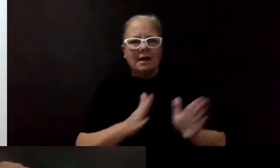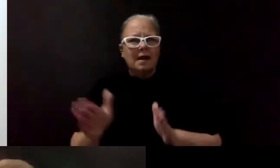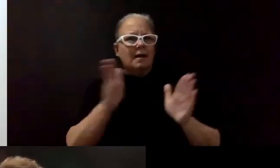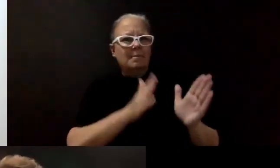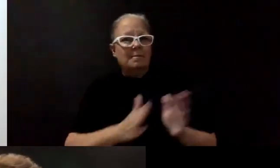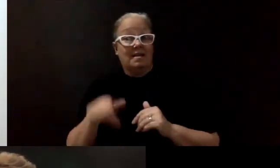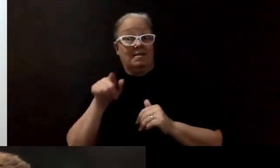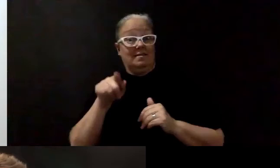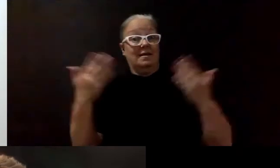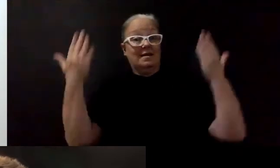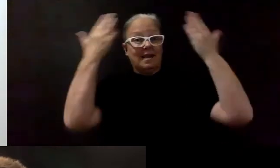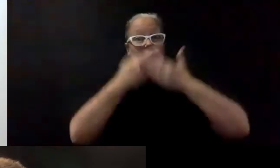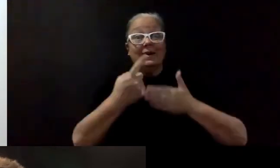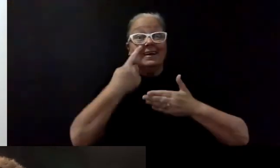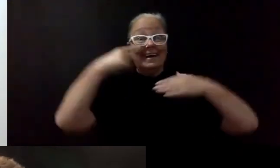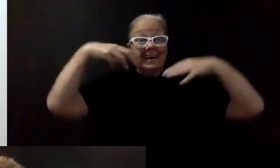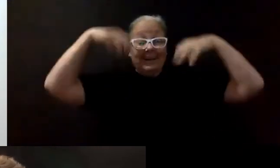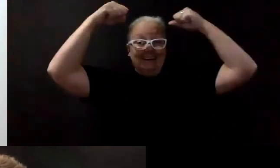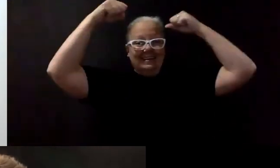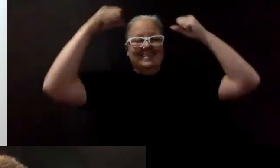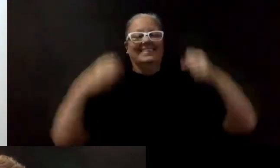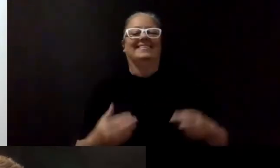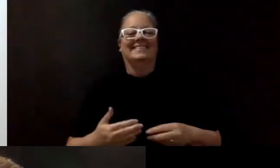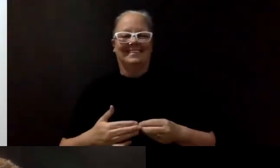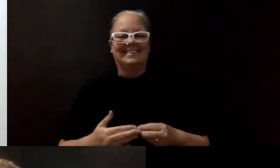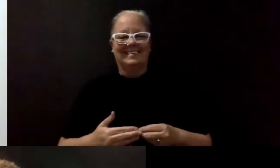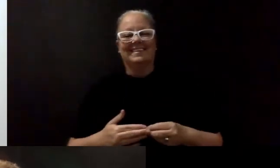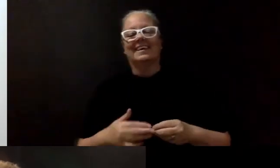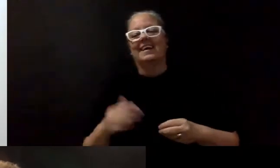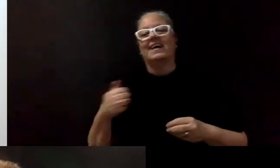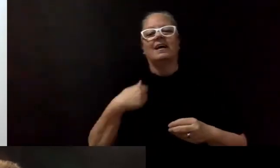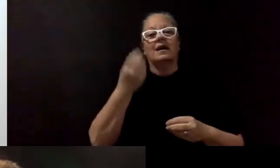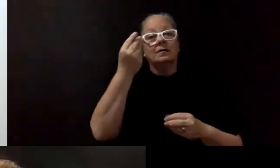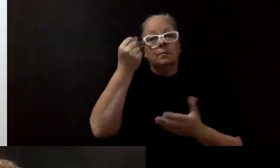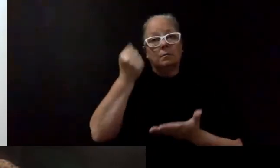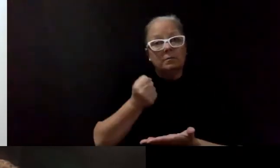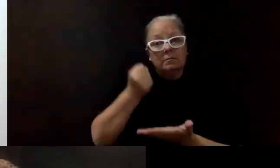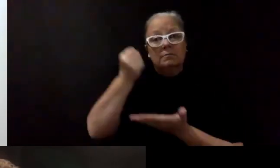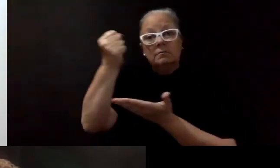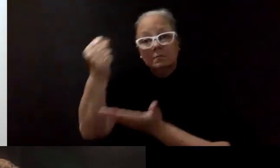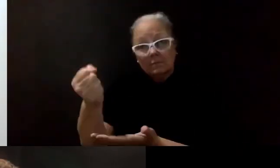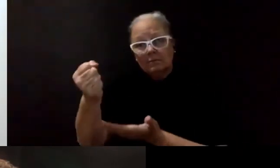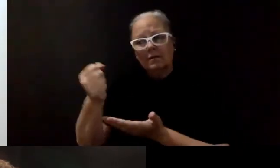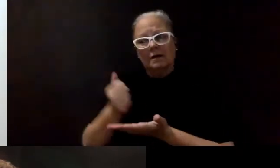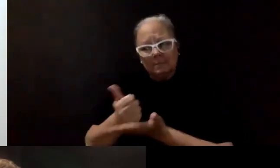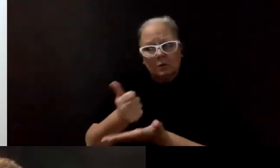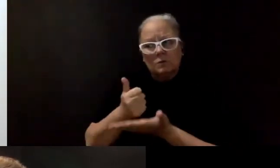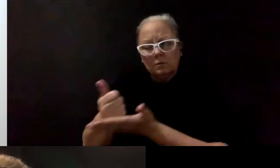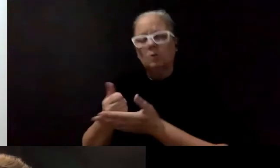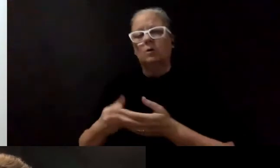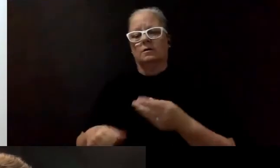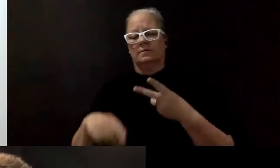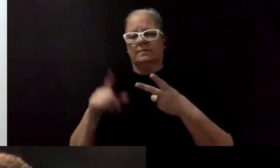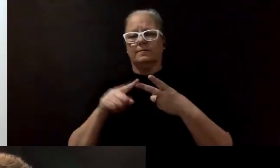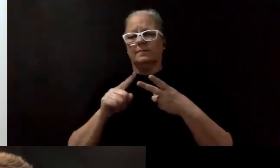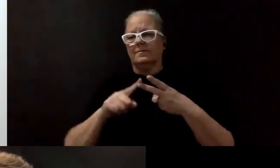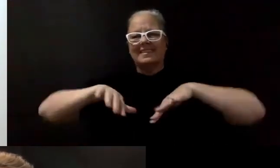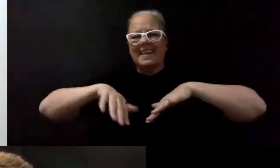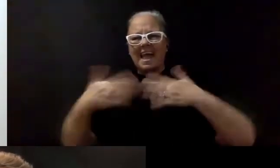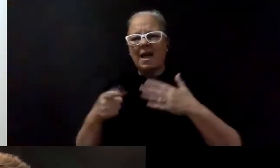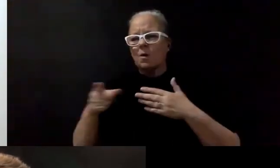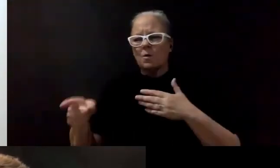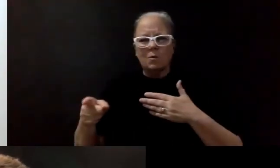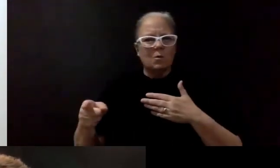there's the lights, with sponsorship and community management and